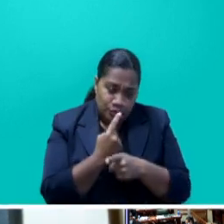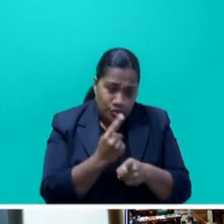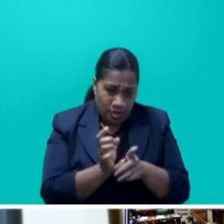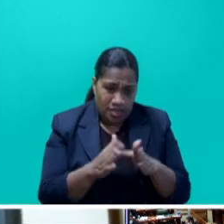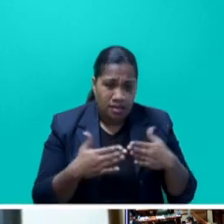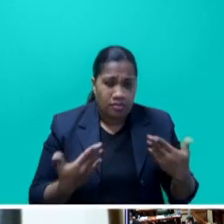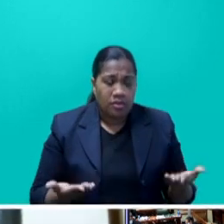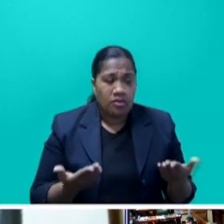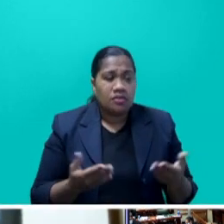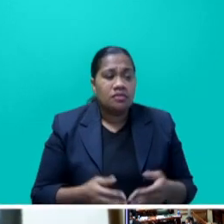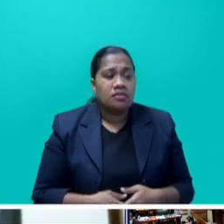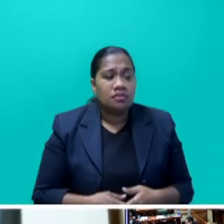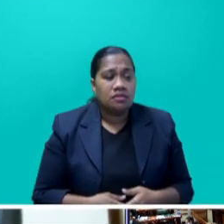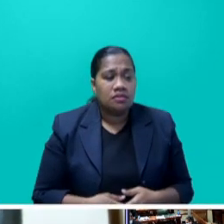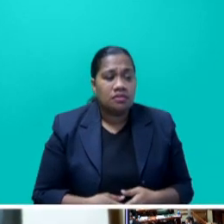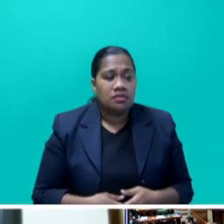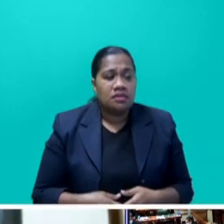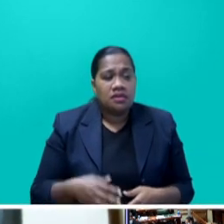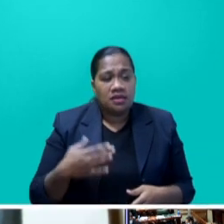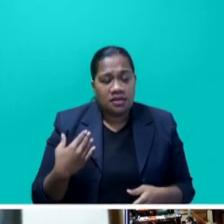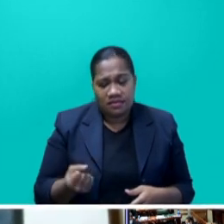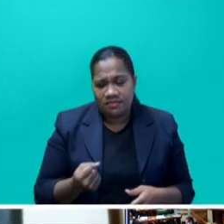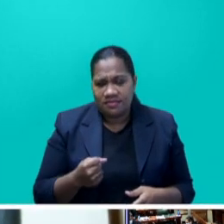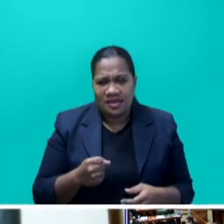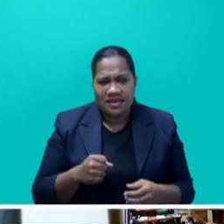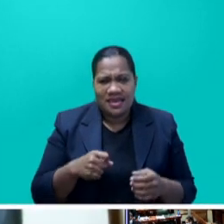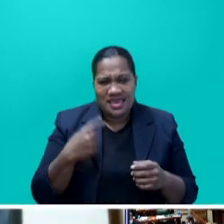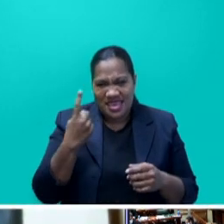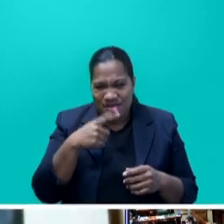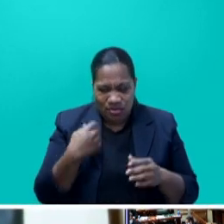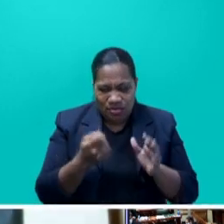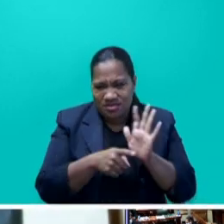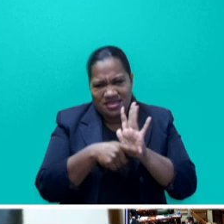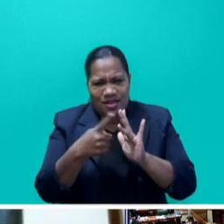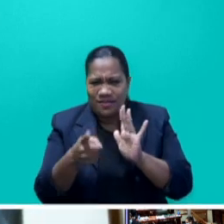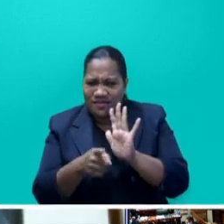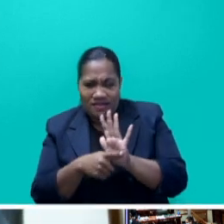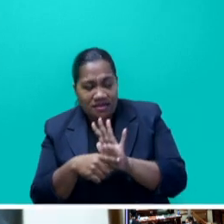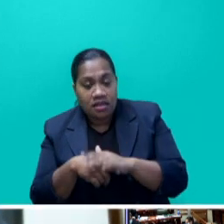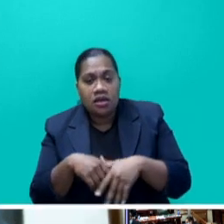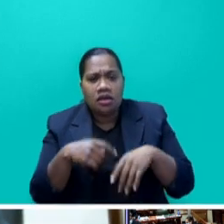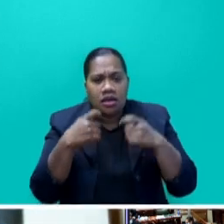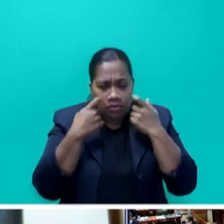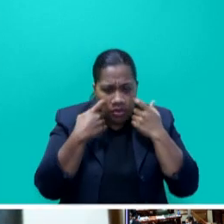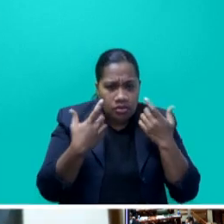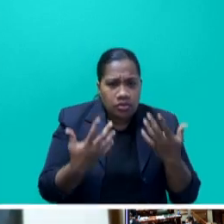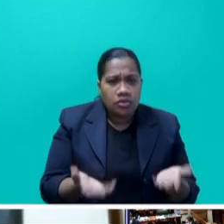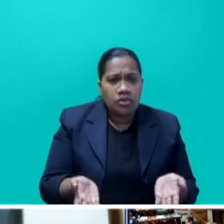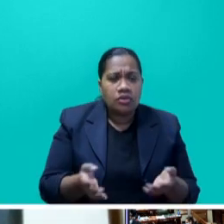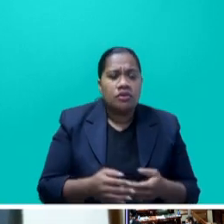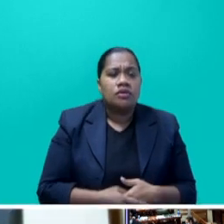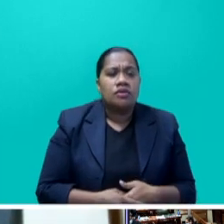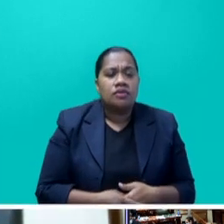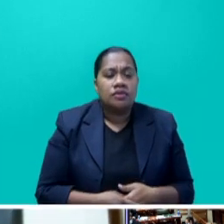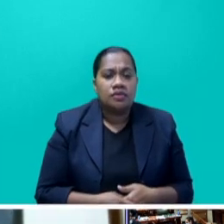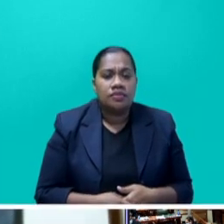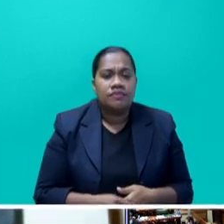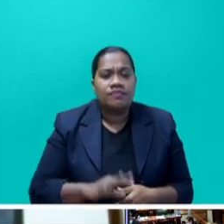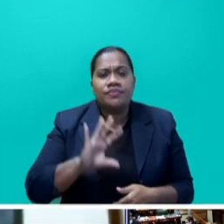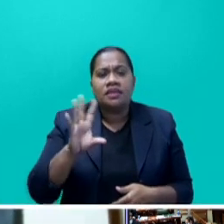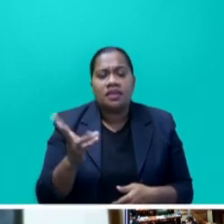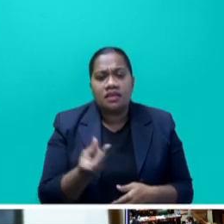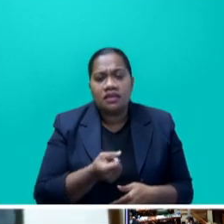the emojis or emoticons would be going, LOL or whatever it is." It goes to show that they're essentially driven by